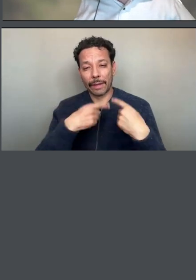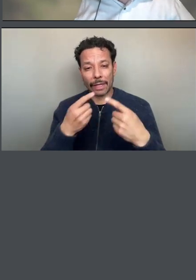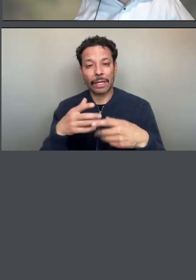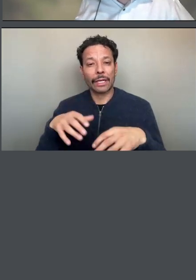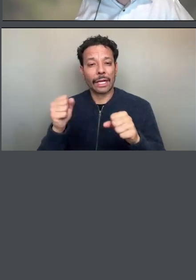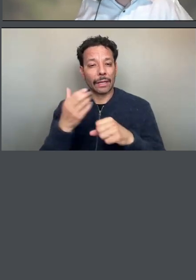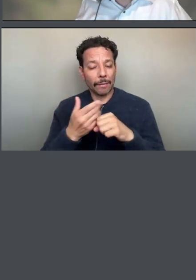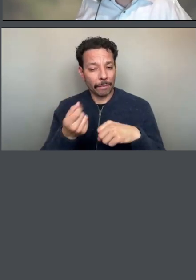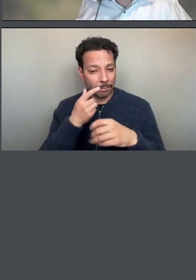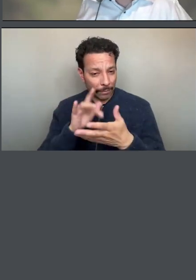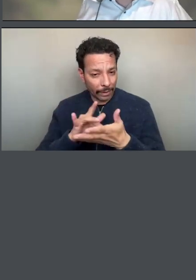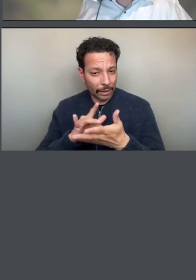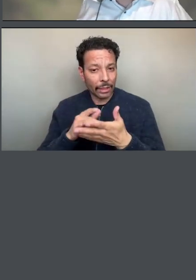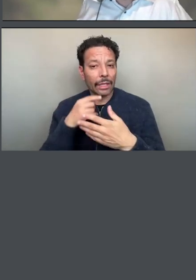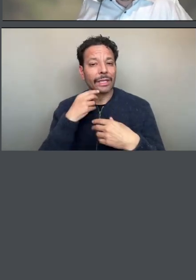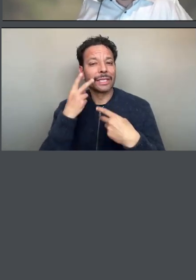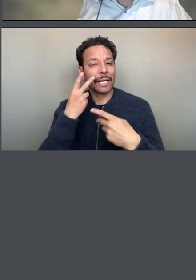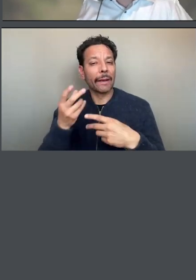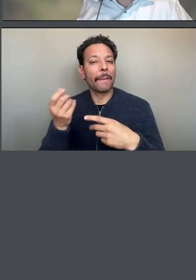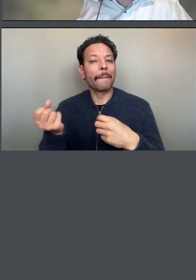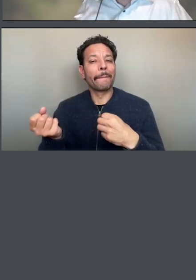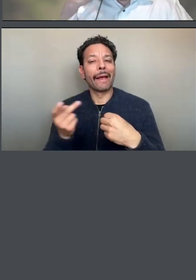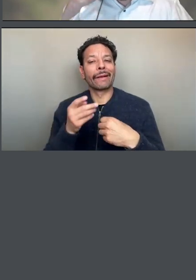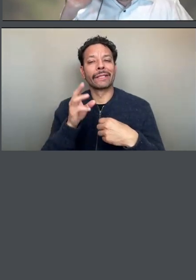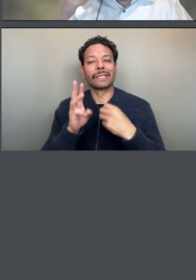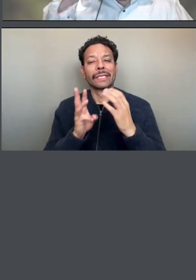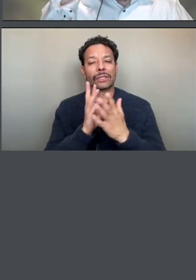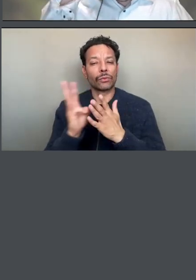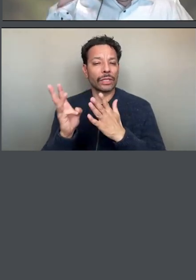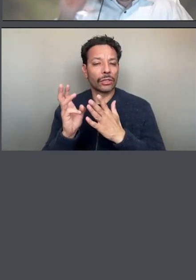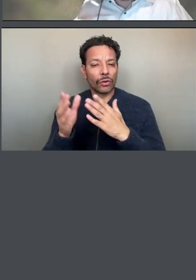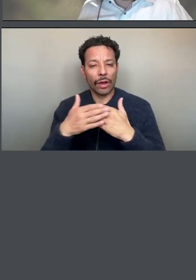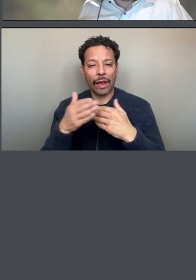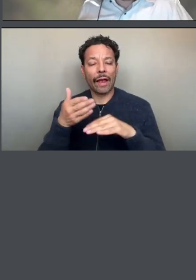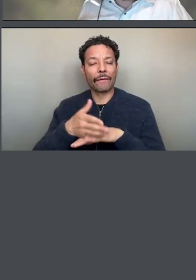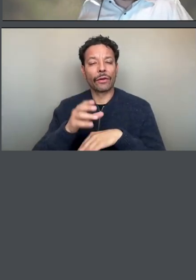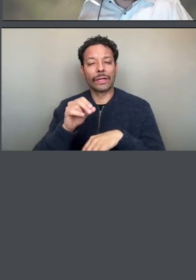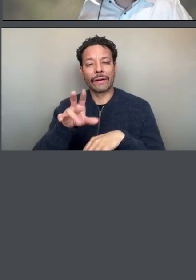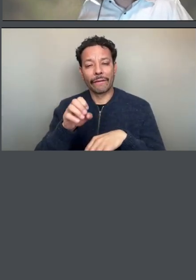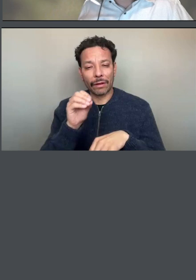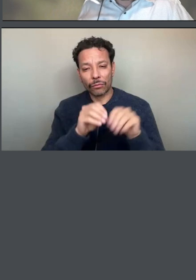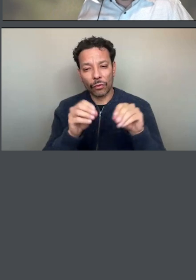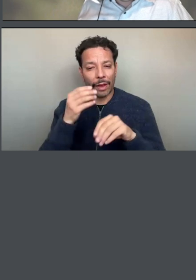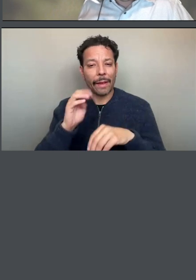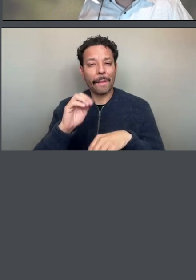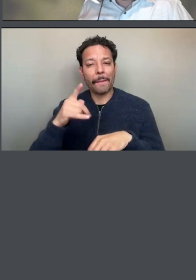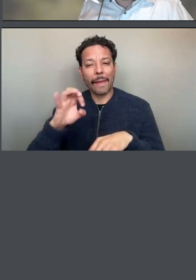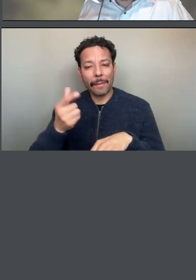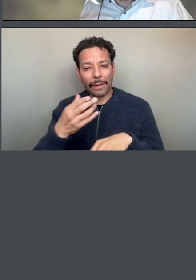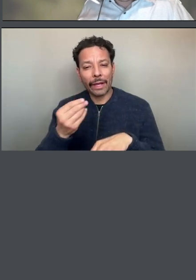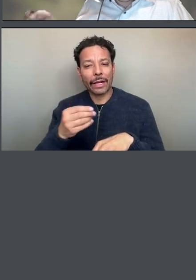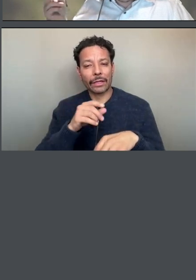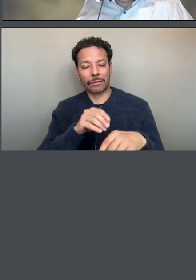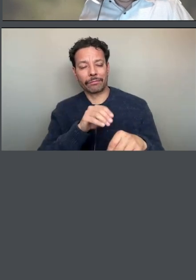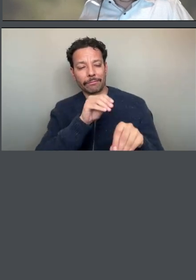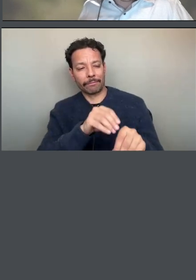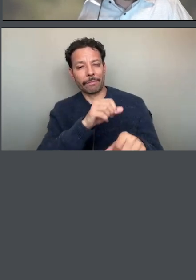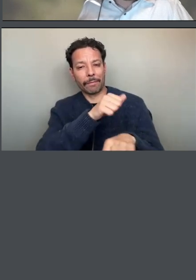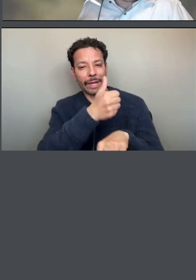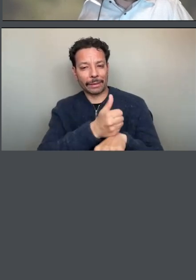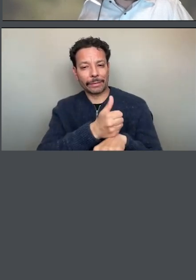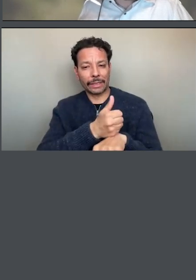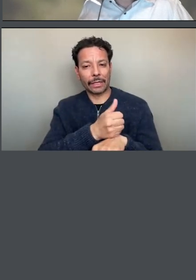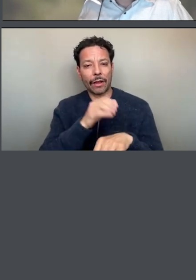back 4 to 6 weeks or so after device placement for mapping and initial placement of